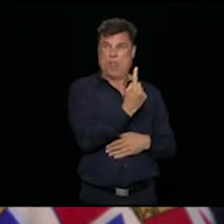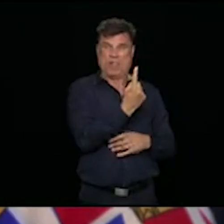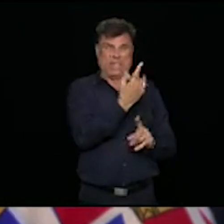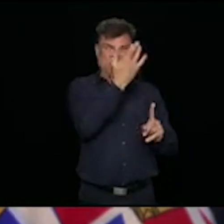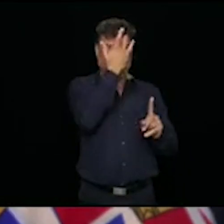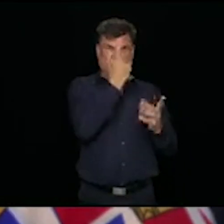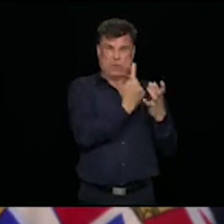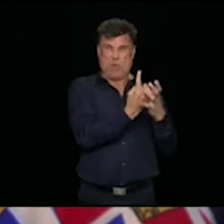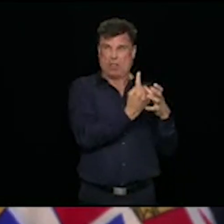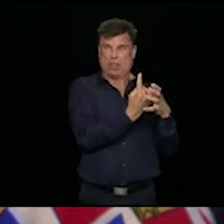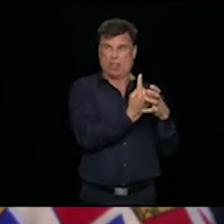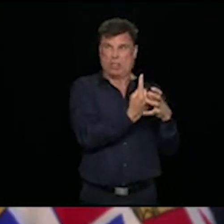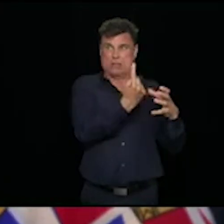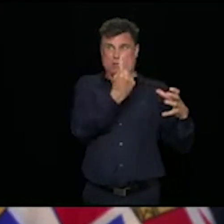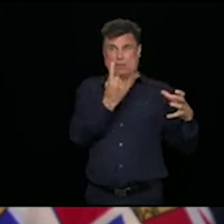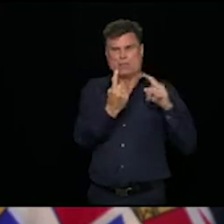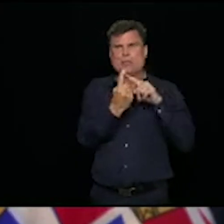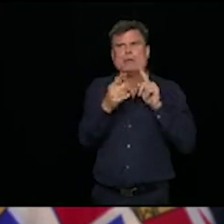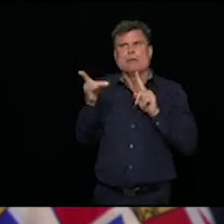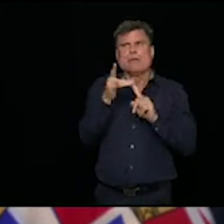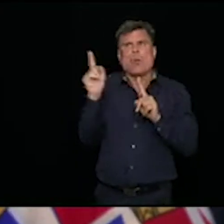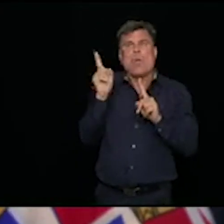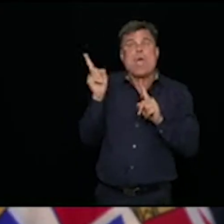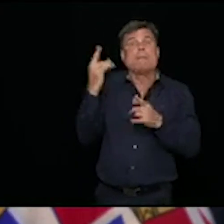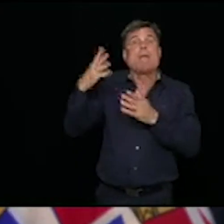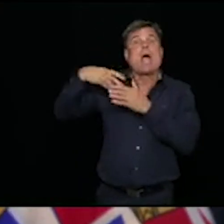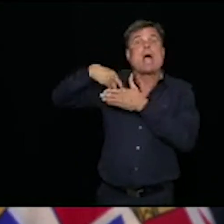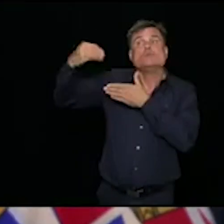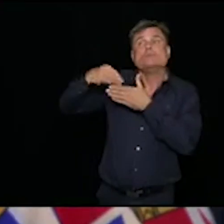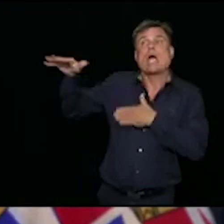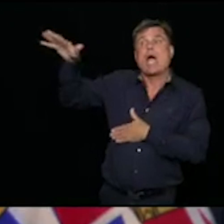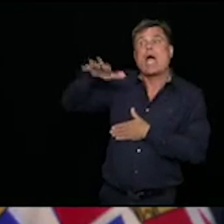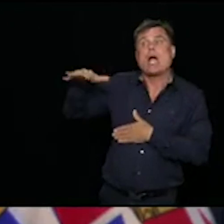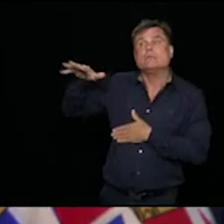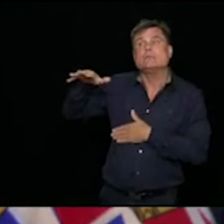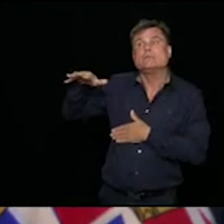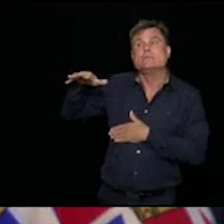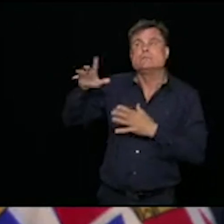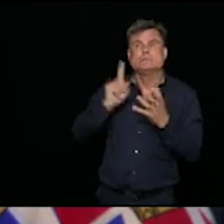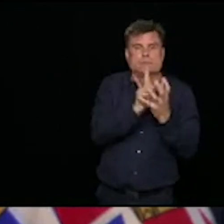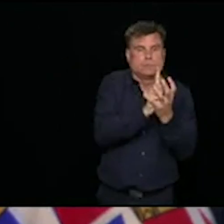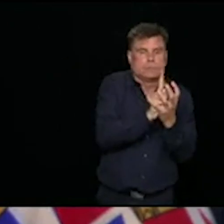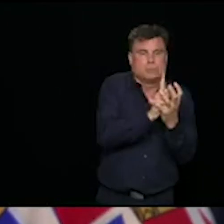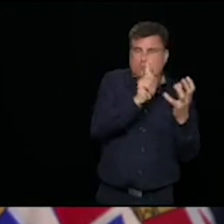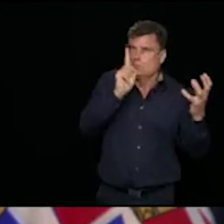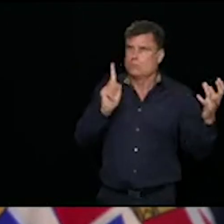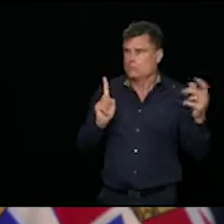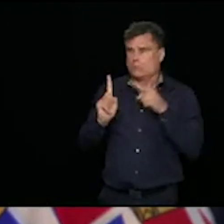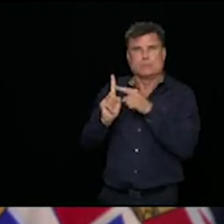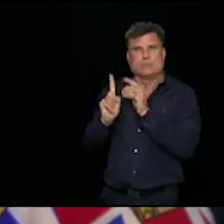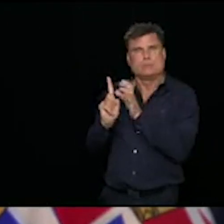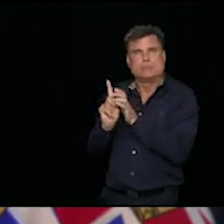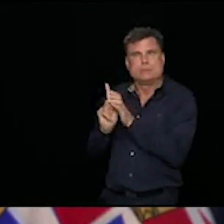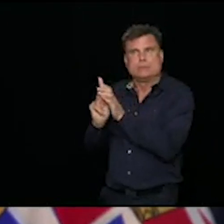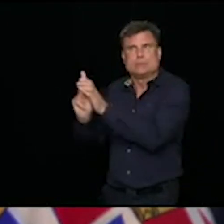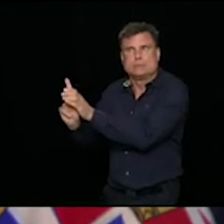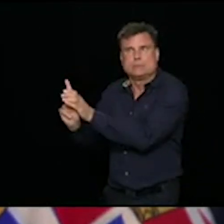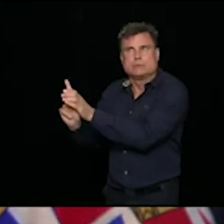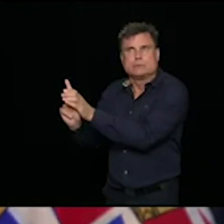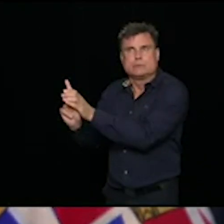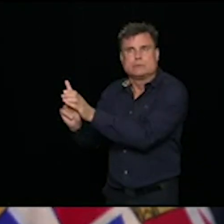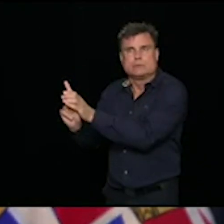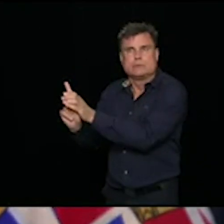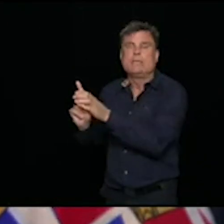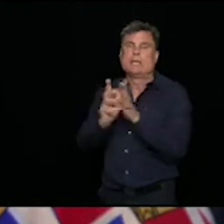an impact on the other people in the cohort. So it really depends on the situation. And yes, public health will be working closely.